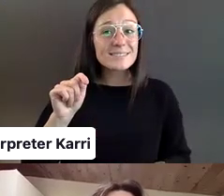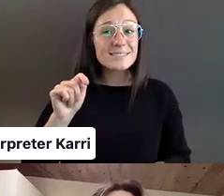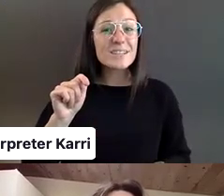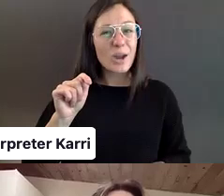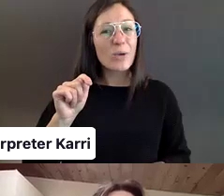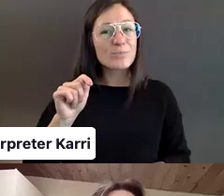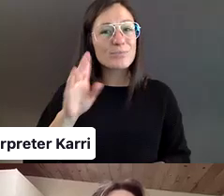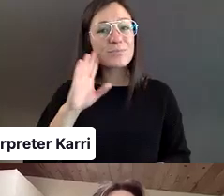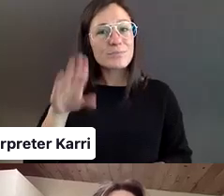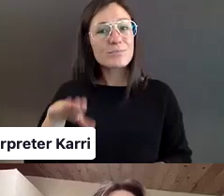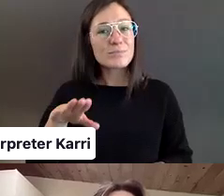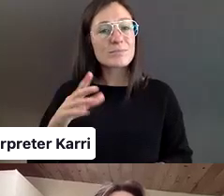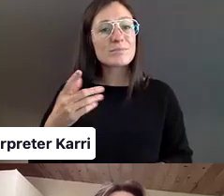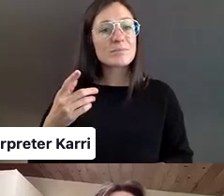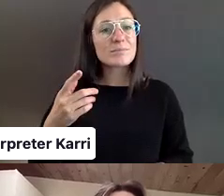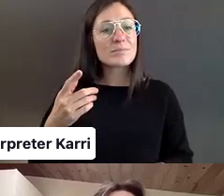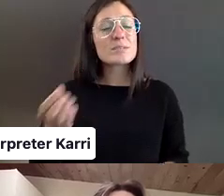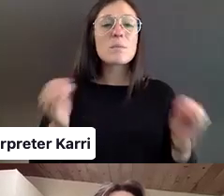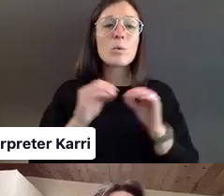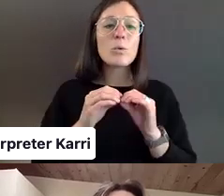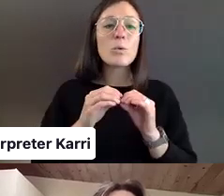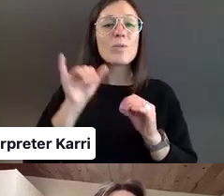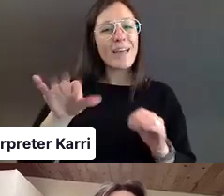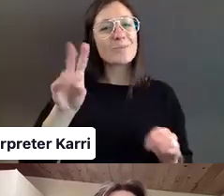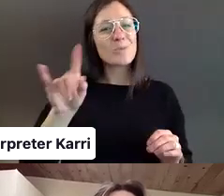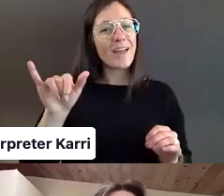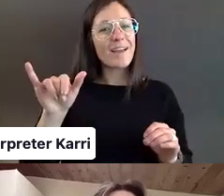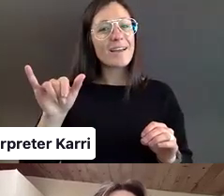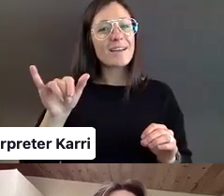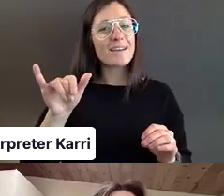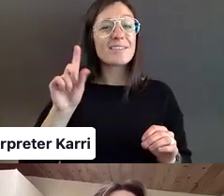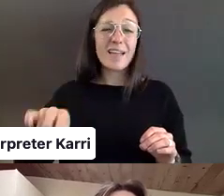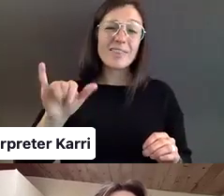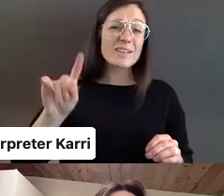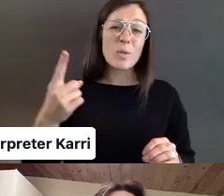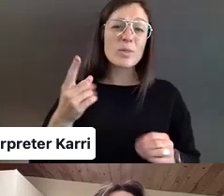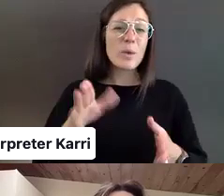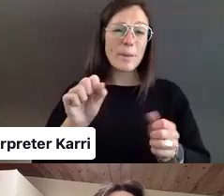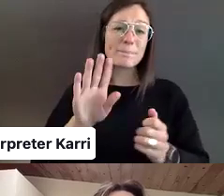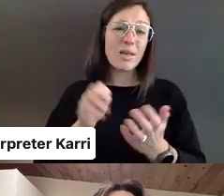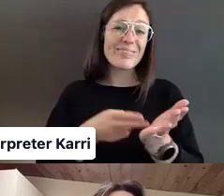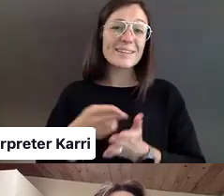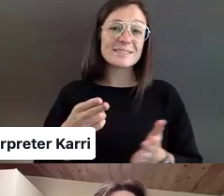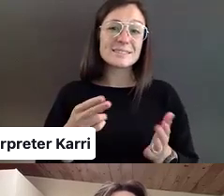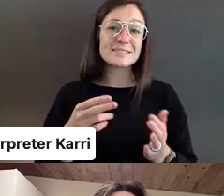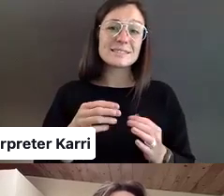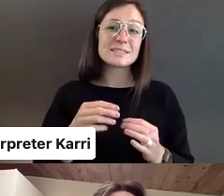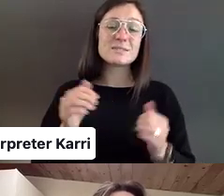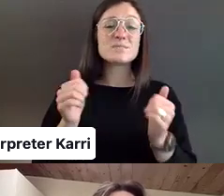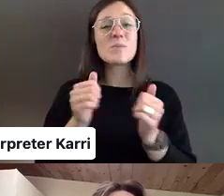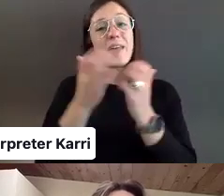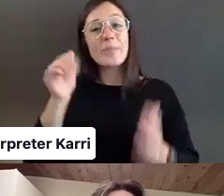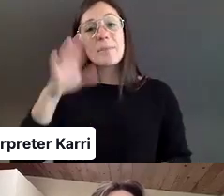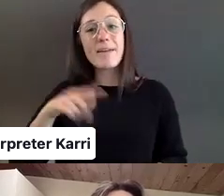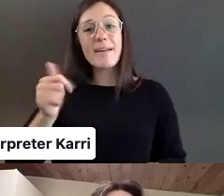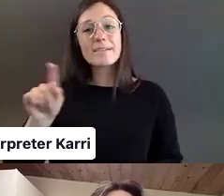are, it's more that way. That's the only way you really get it authentically through the female gaze, I think.